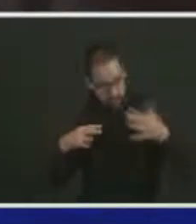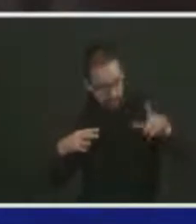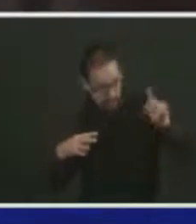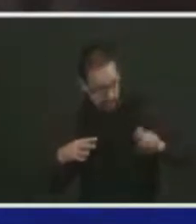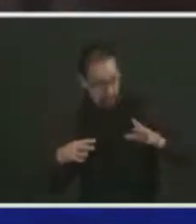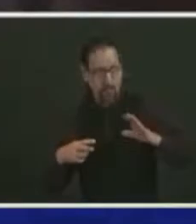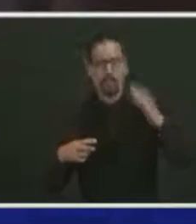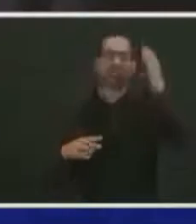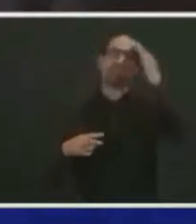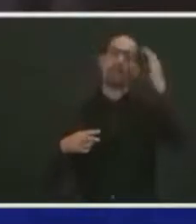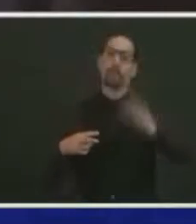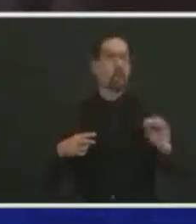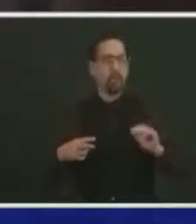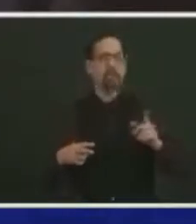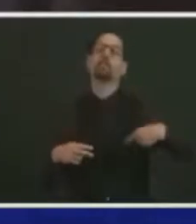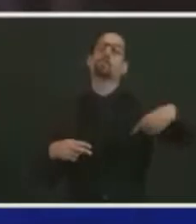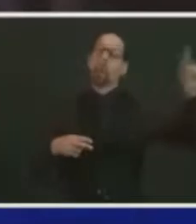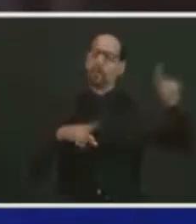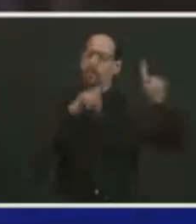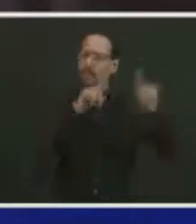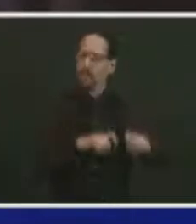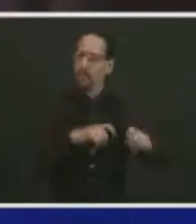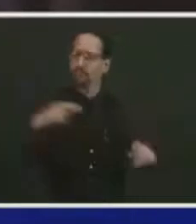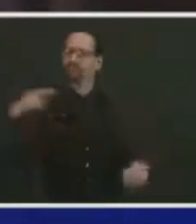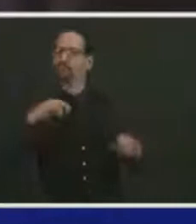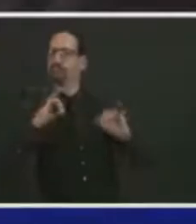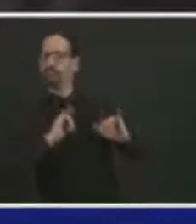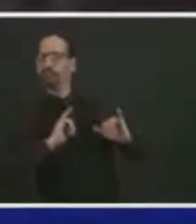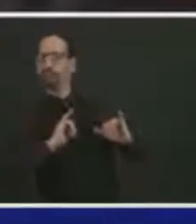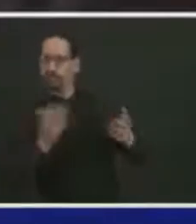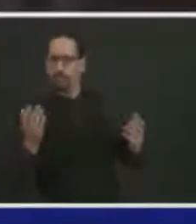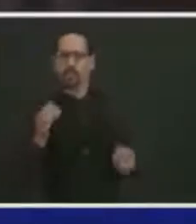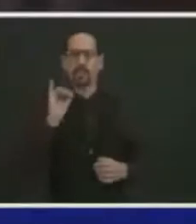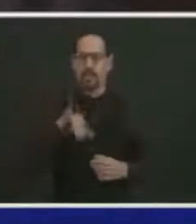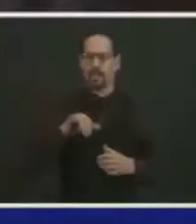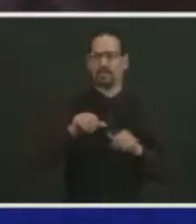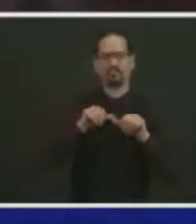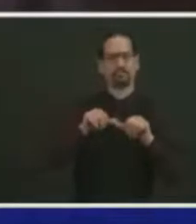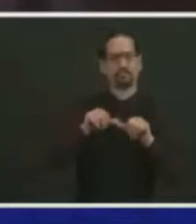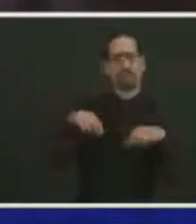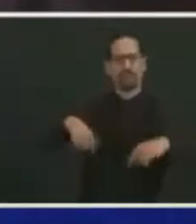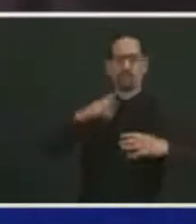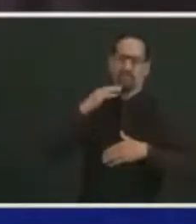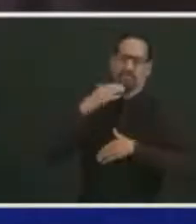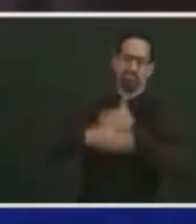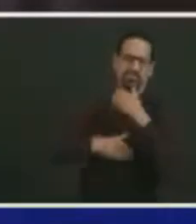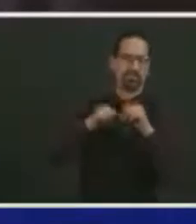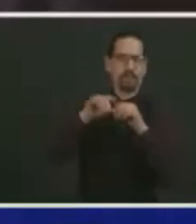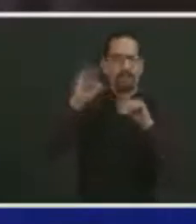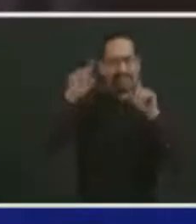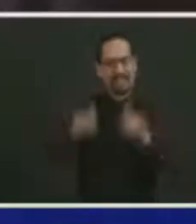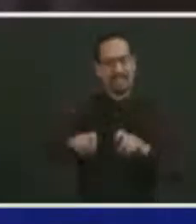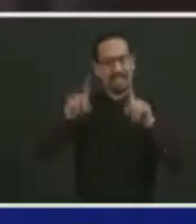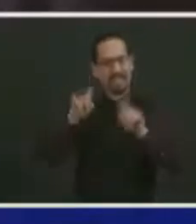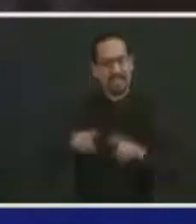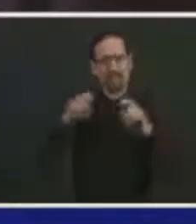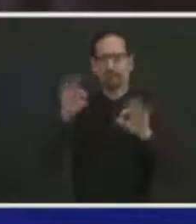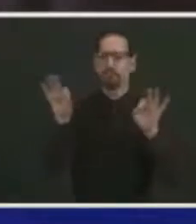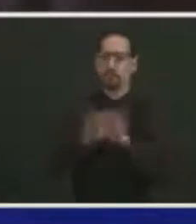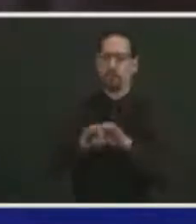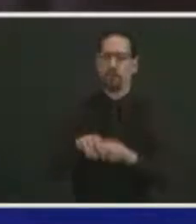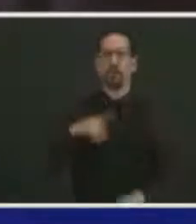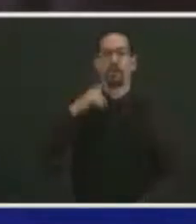this testing, we're going to continue to emphasize additional